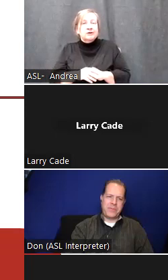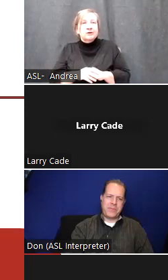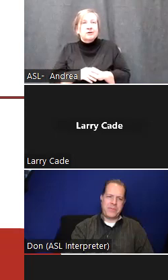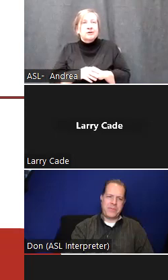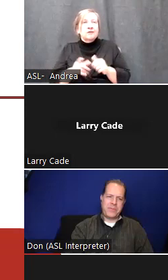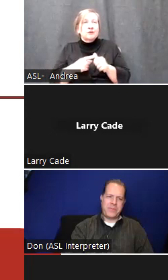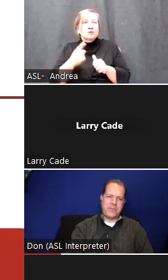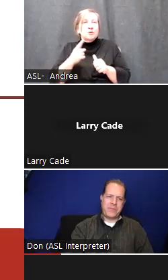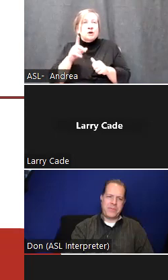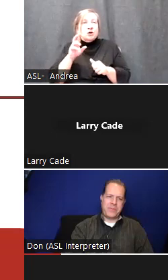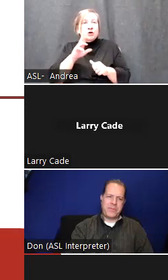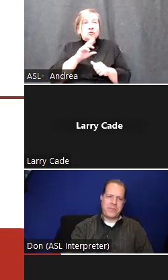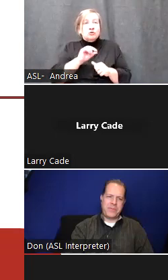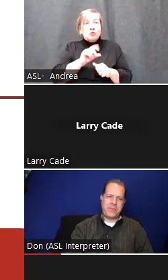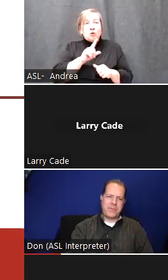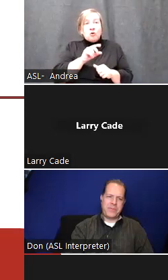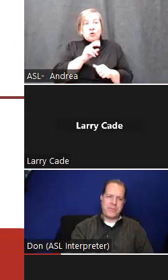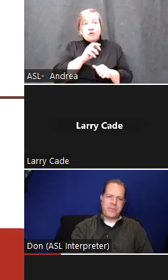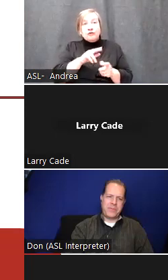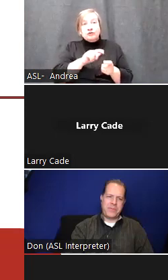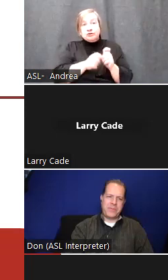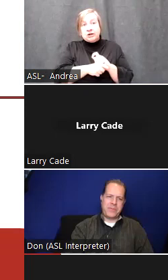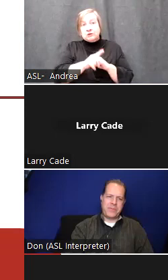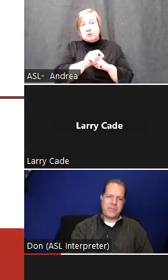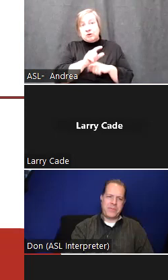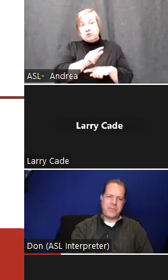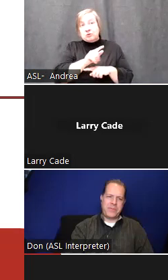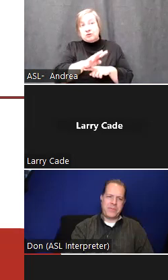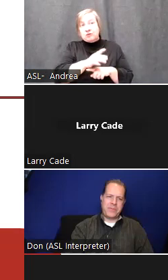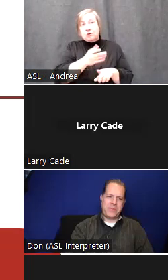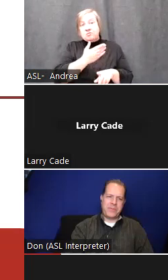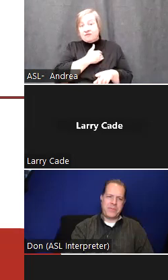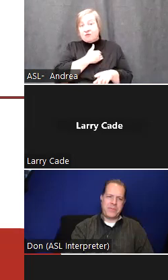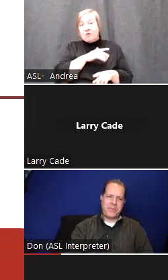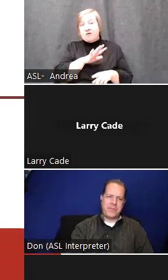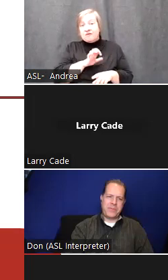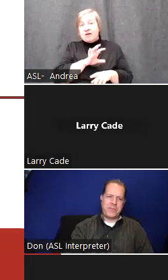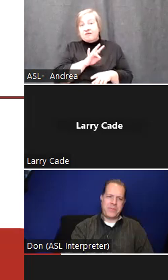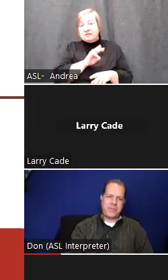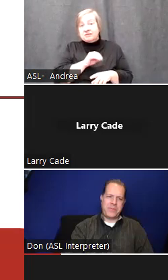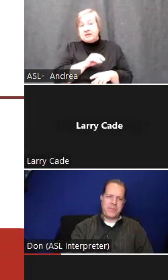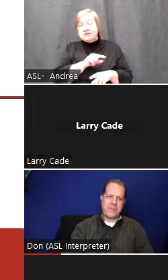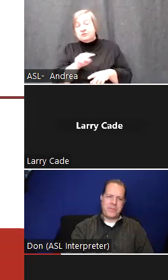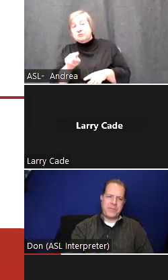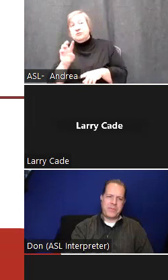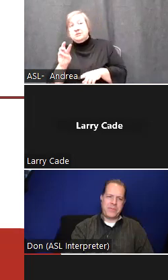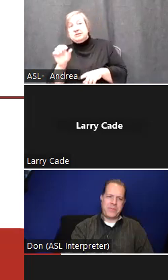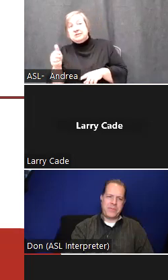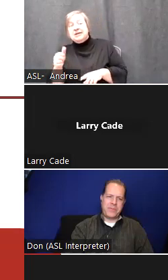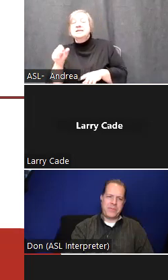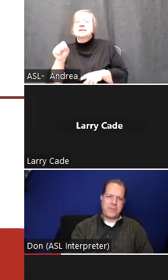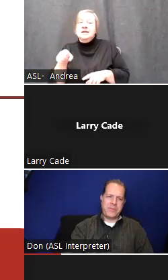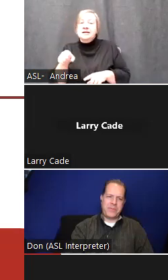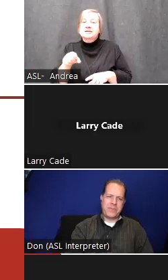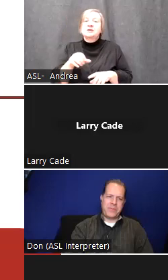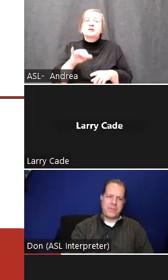First one, did the rollover change for 2024 change from 570 to 610? Yes, so the